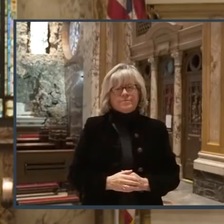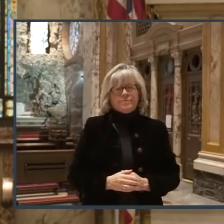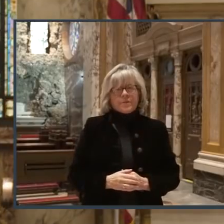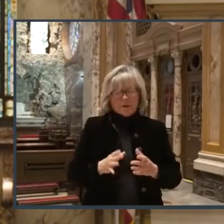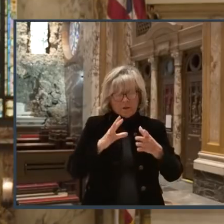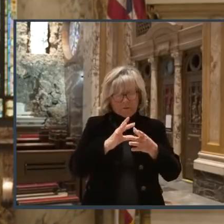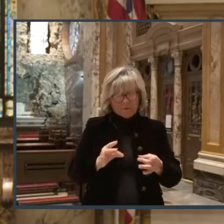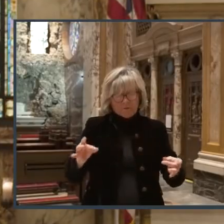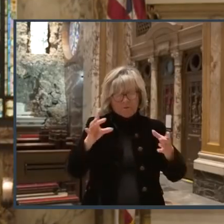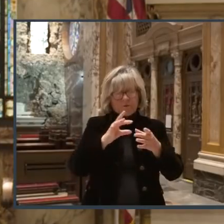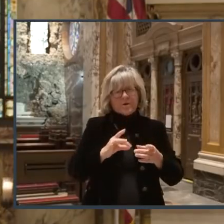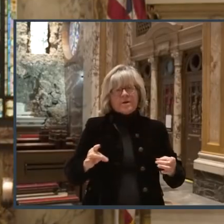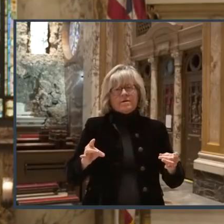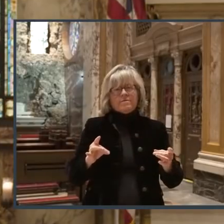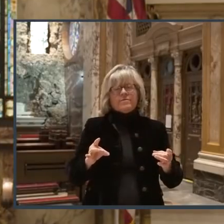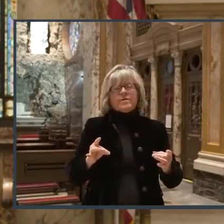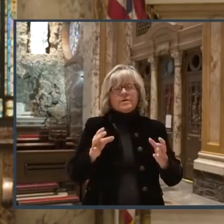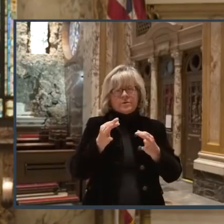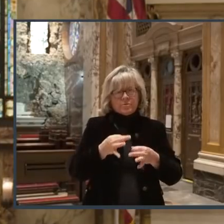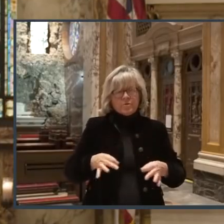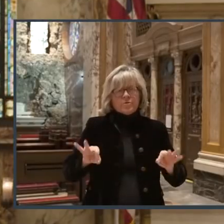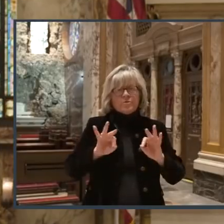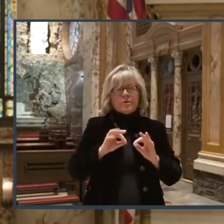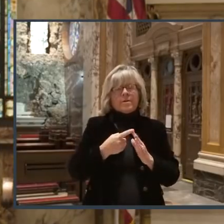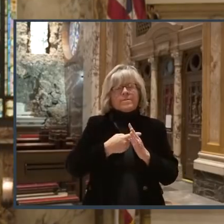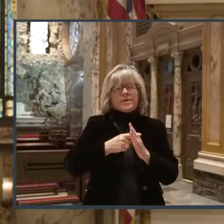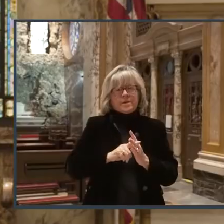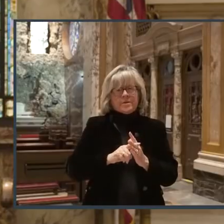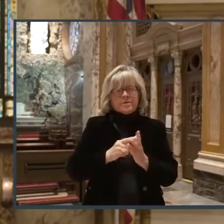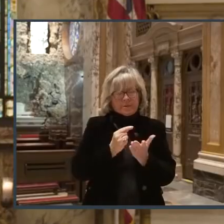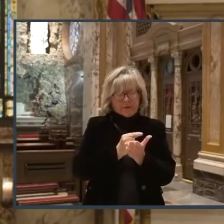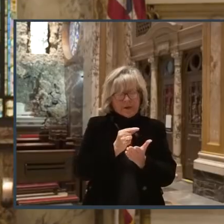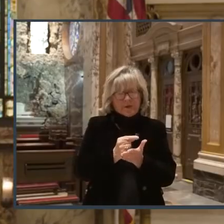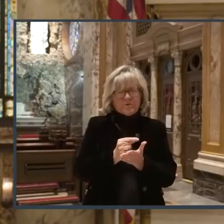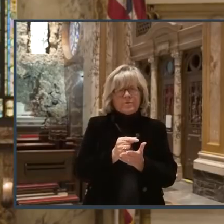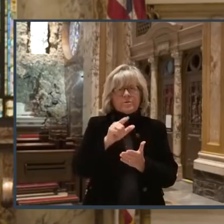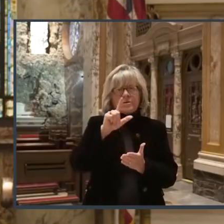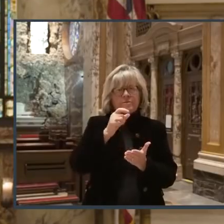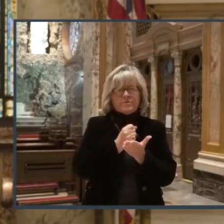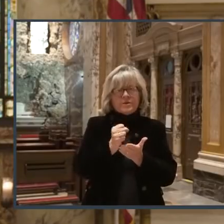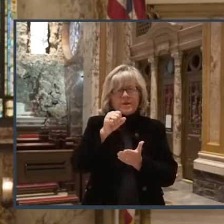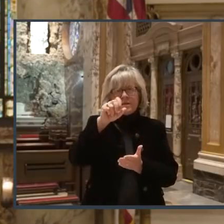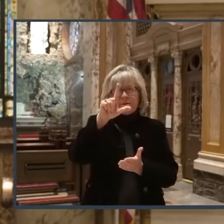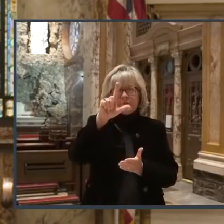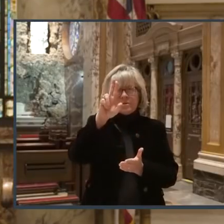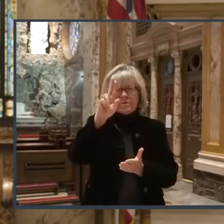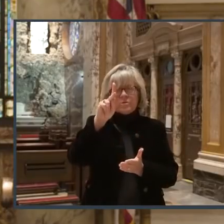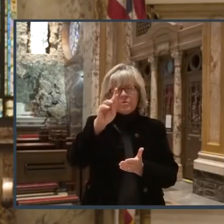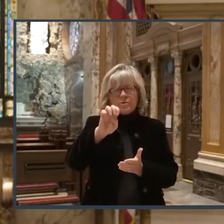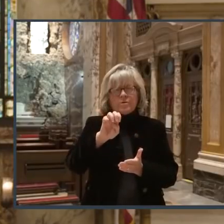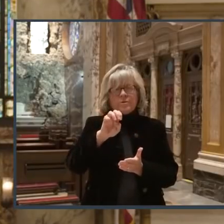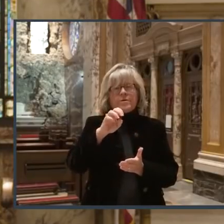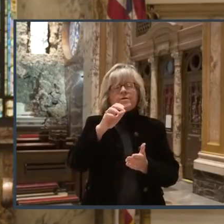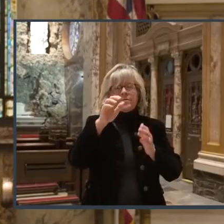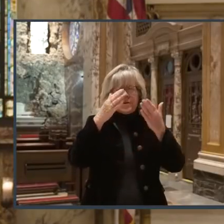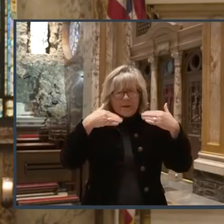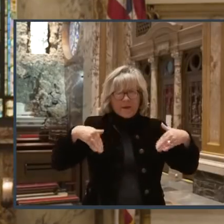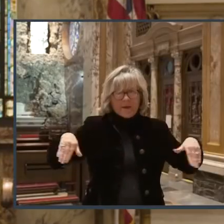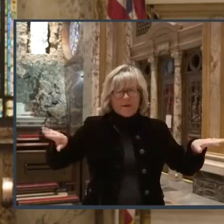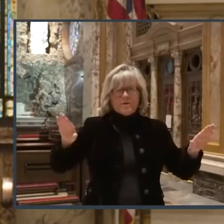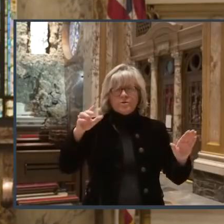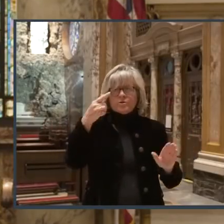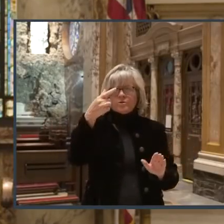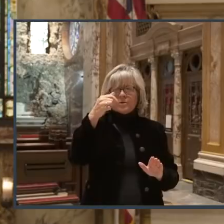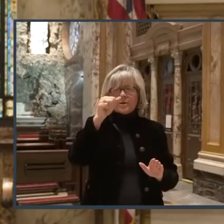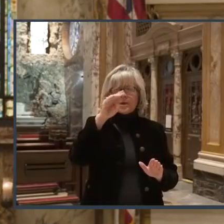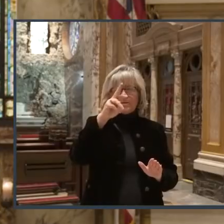his birth begins in the Gospel of St. Luke with this phrase, "The angel Gabriel was sent